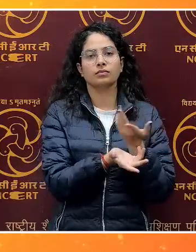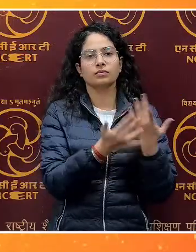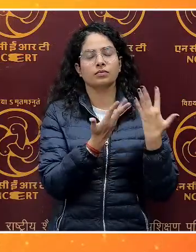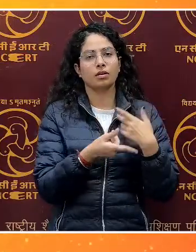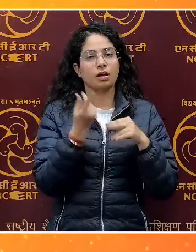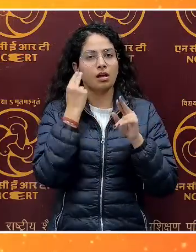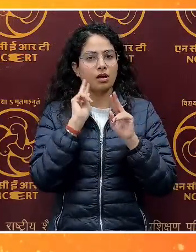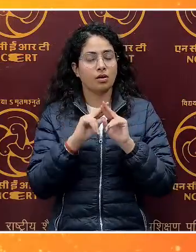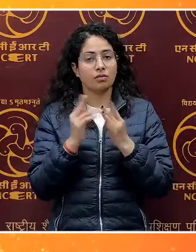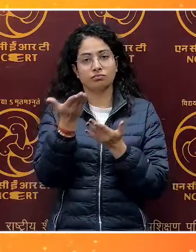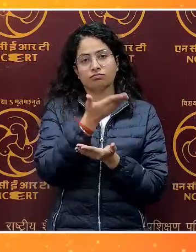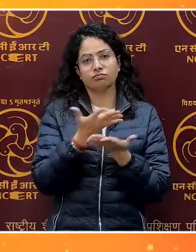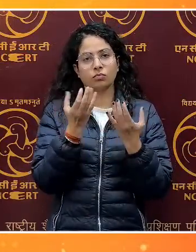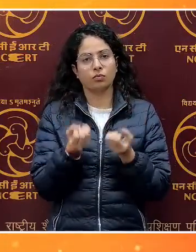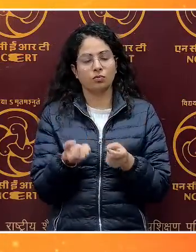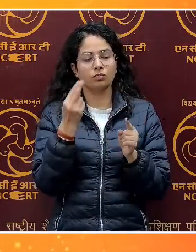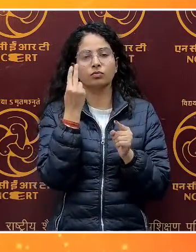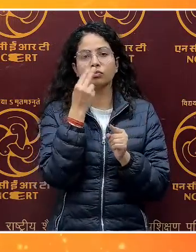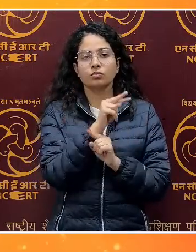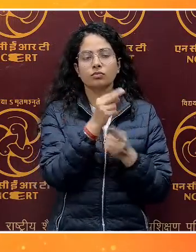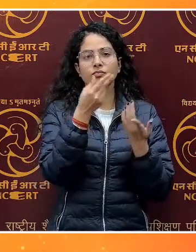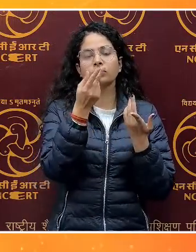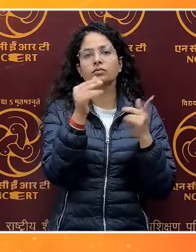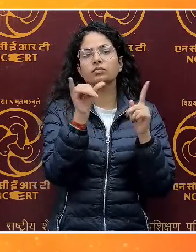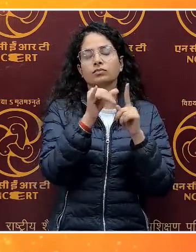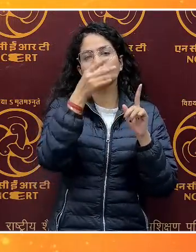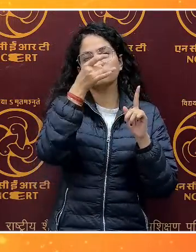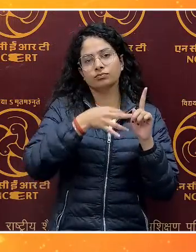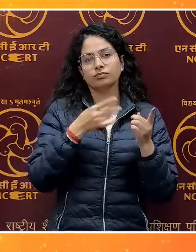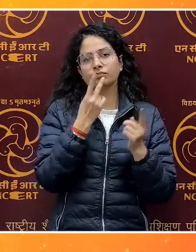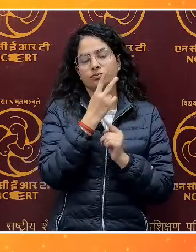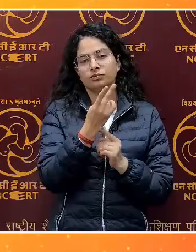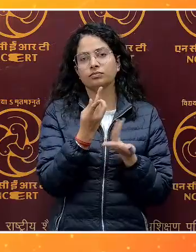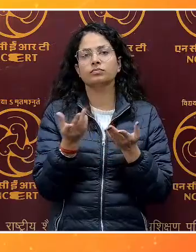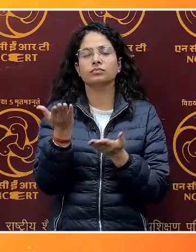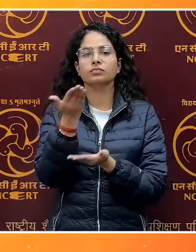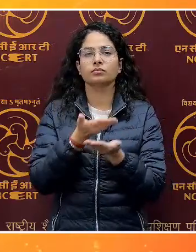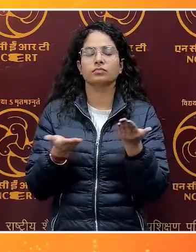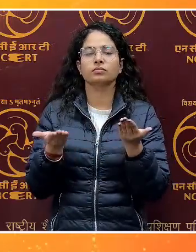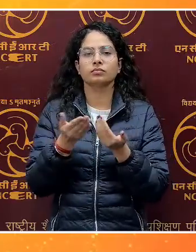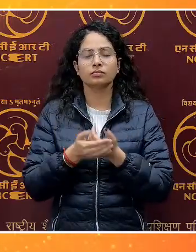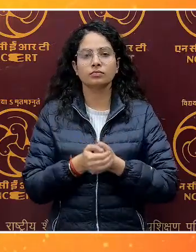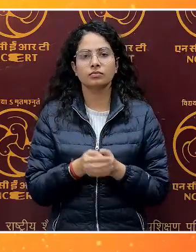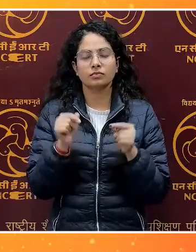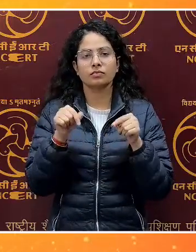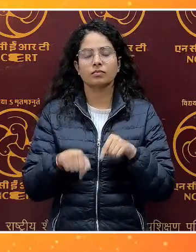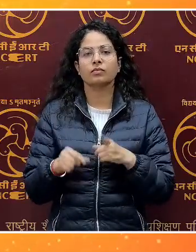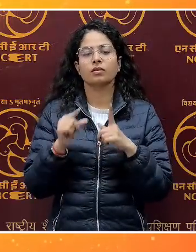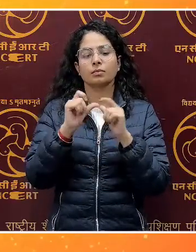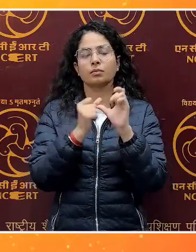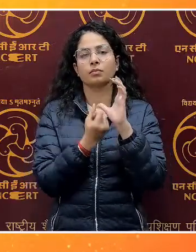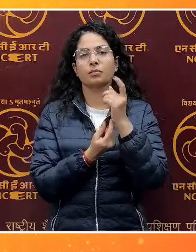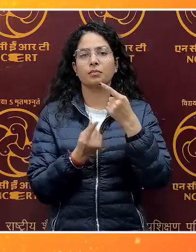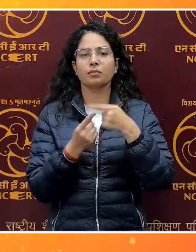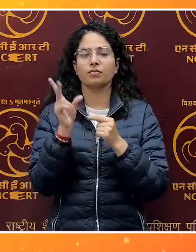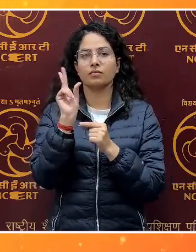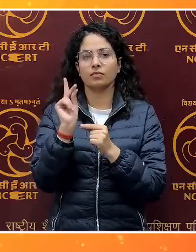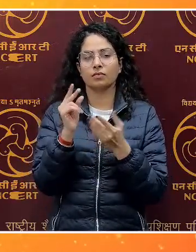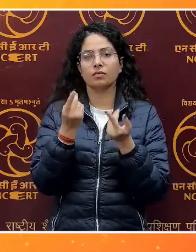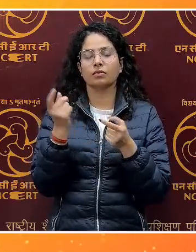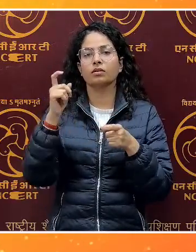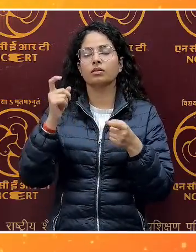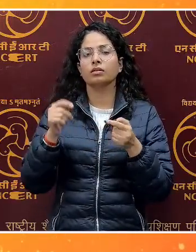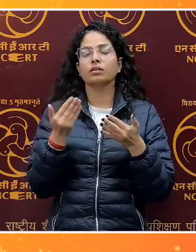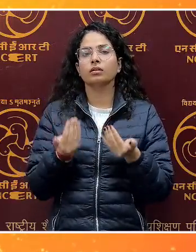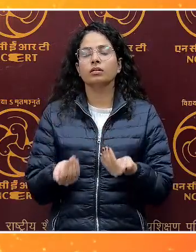or watch that video, you need to explore our YouTube channels. And dear viewers, as this is our part 2nd, we have joined by our expert to